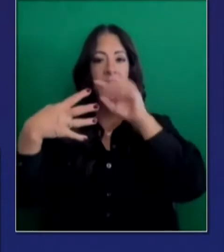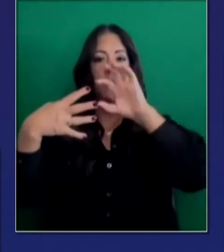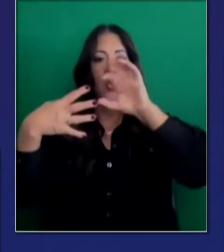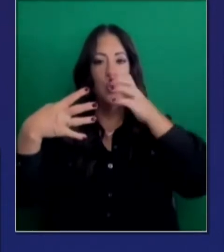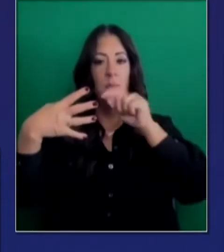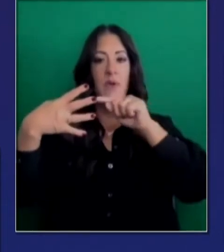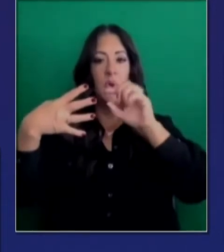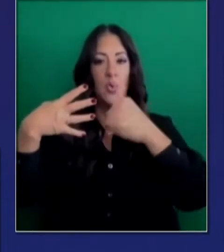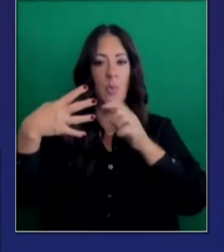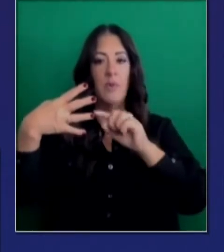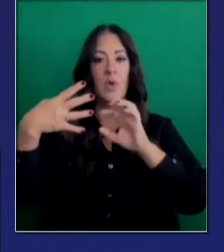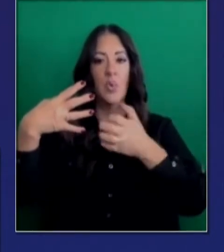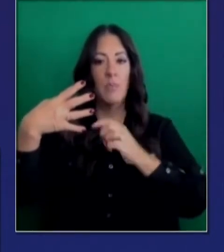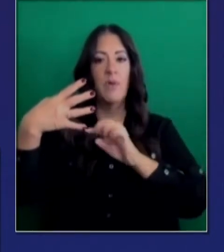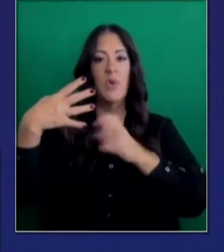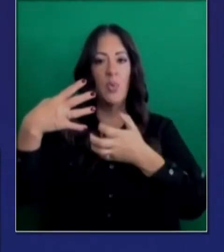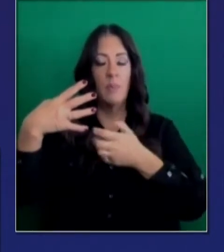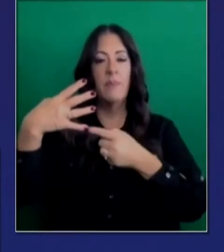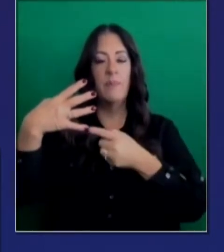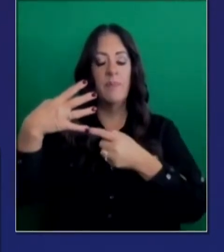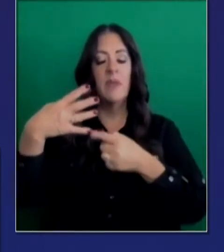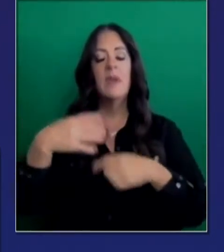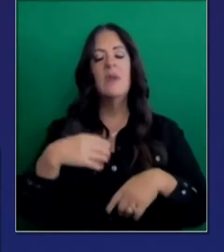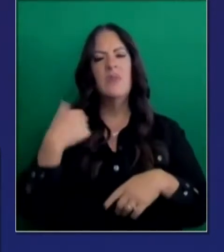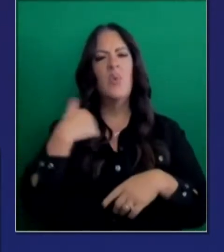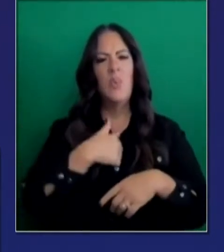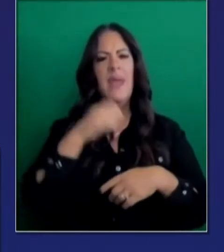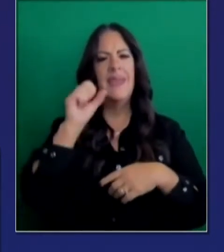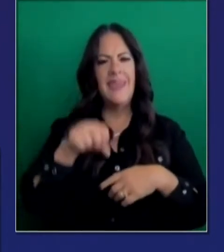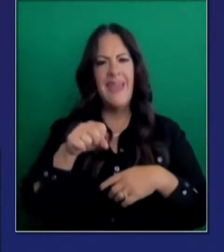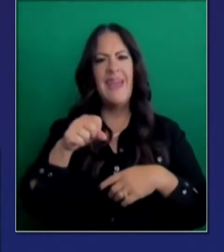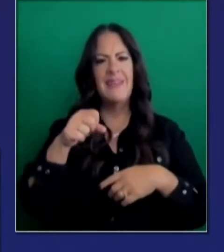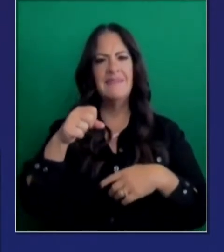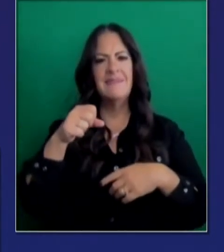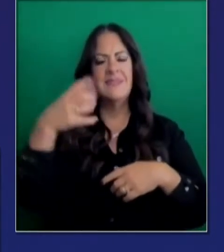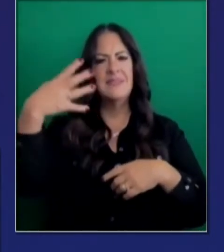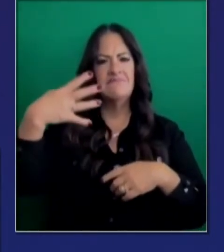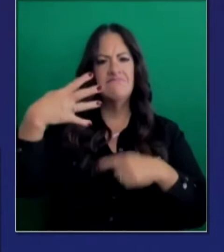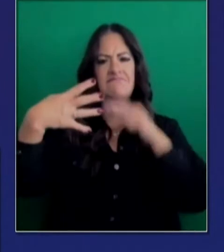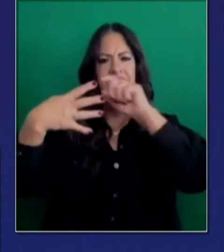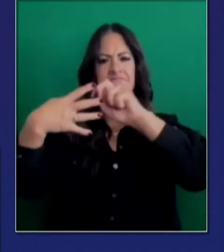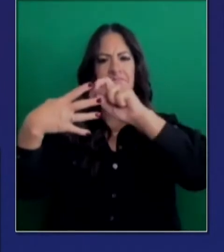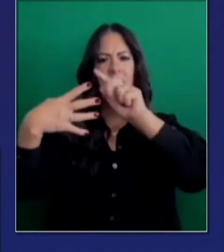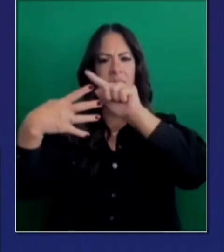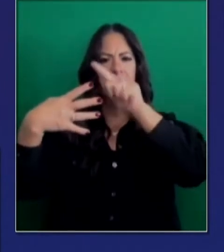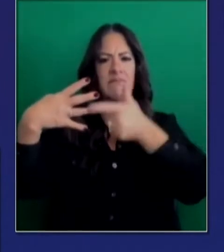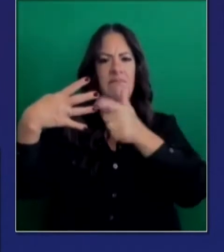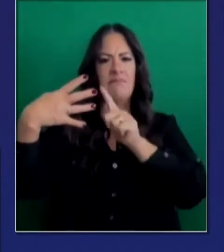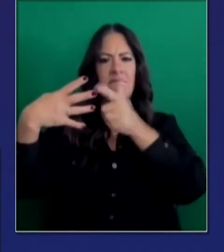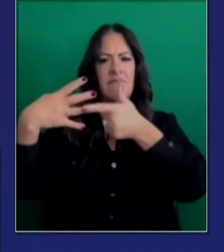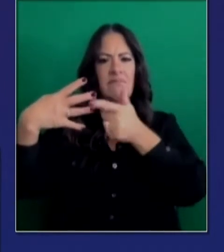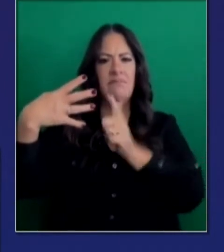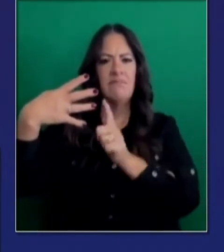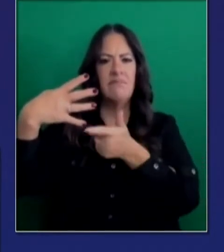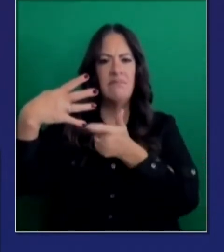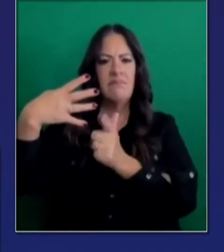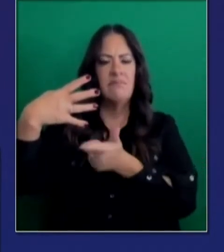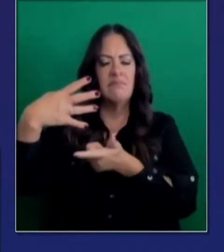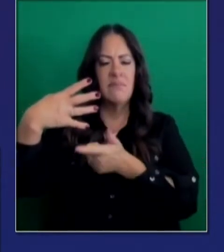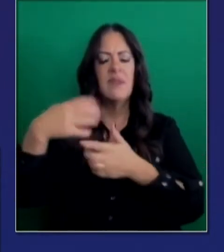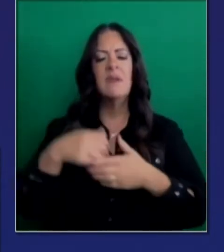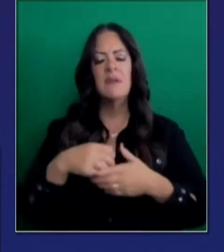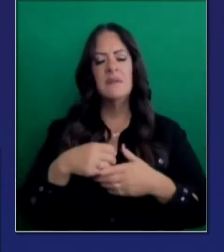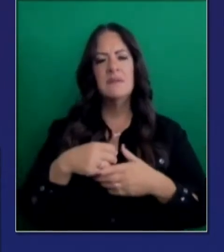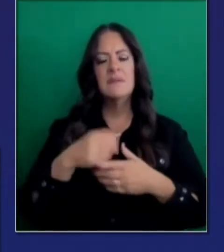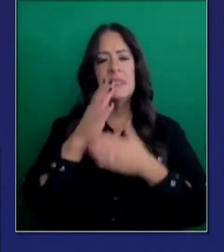have flexibility where we can move into these phases and these tiers, which include people 75 and